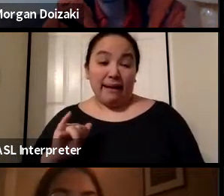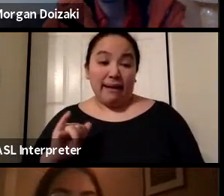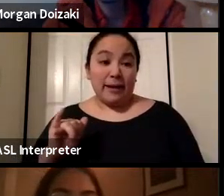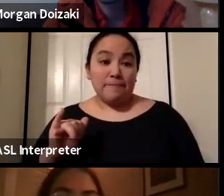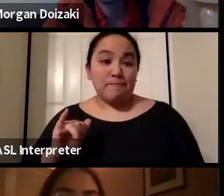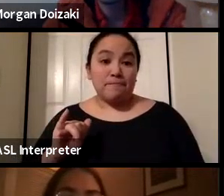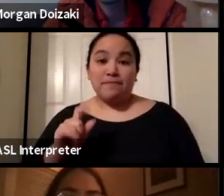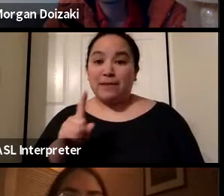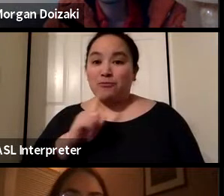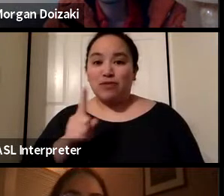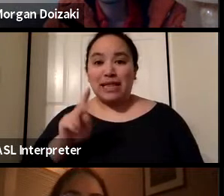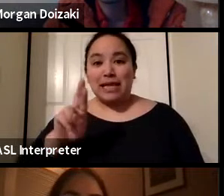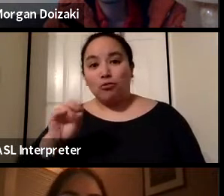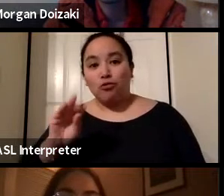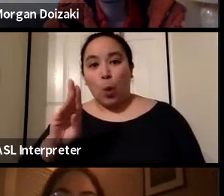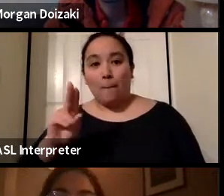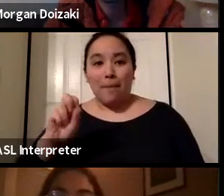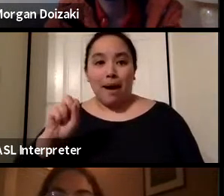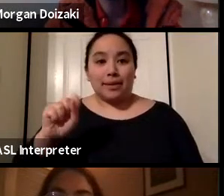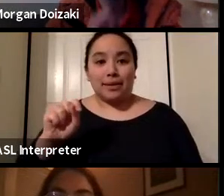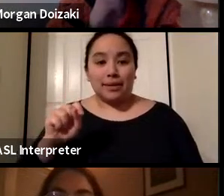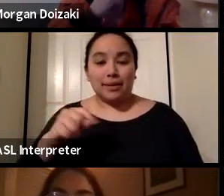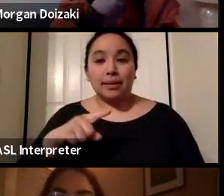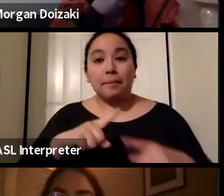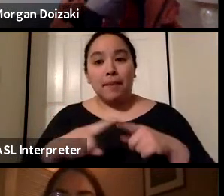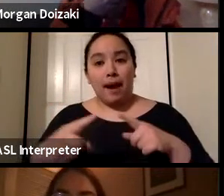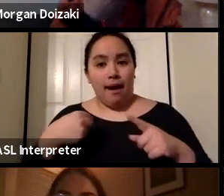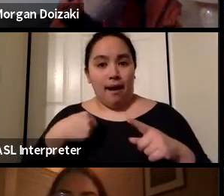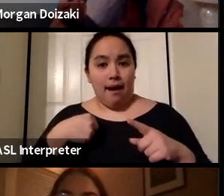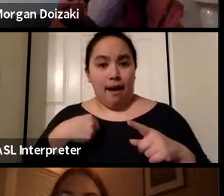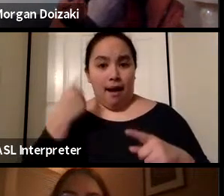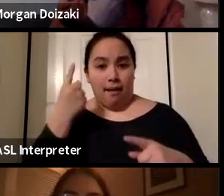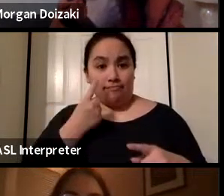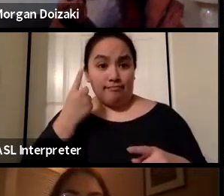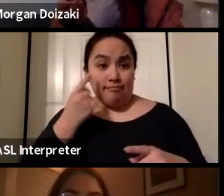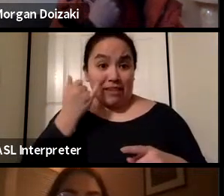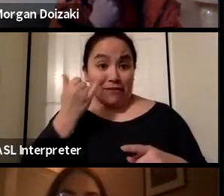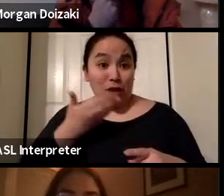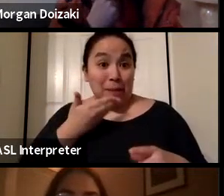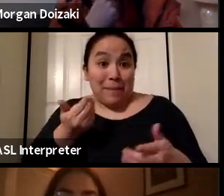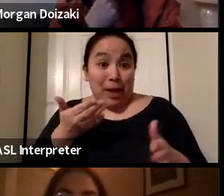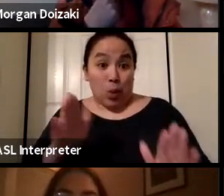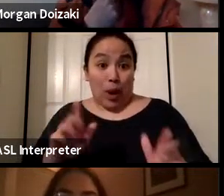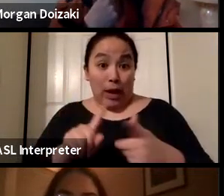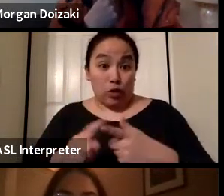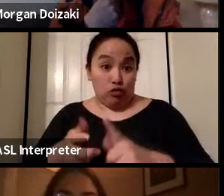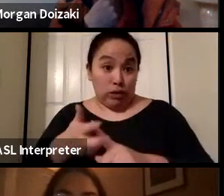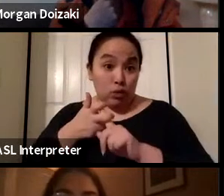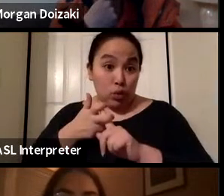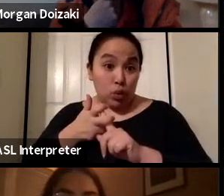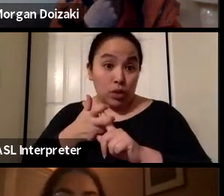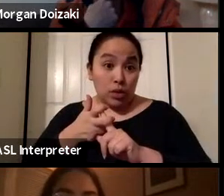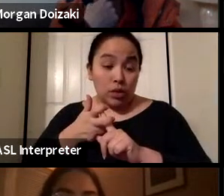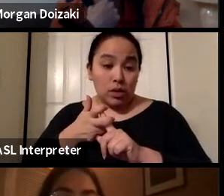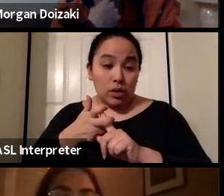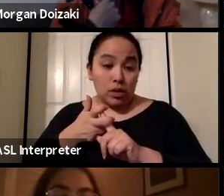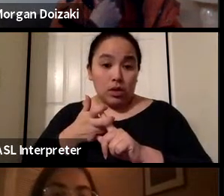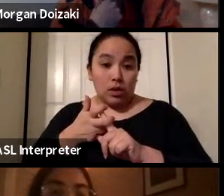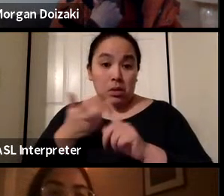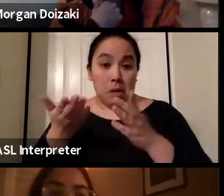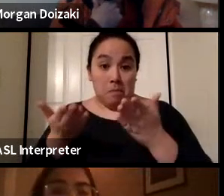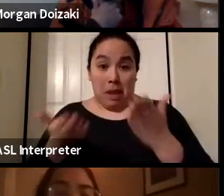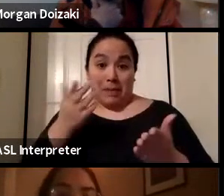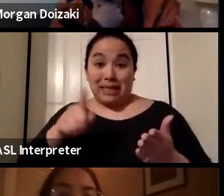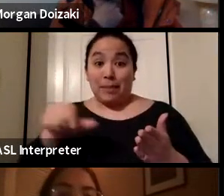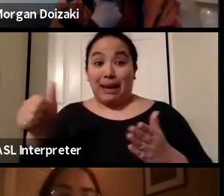very robust to me. So I'm suggesting that maybe there's a better way of recruiting. If there is, maybe someone else can help out with that,